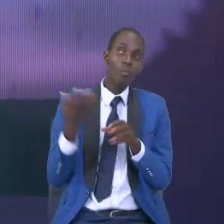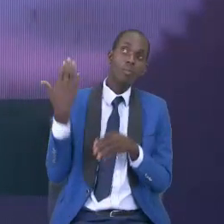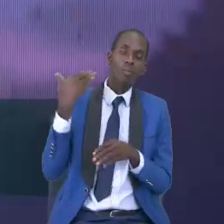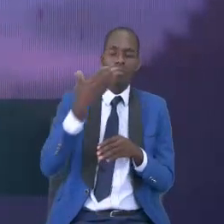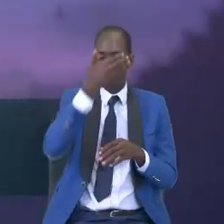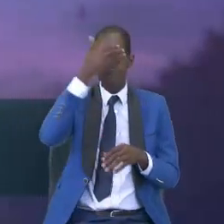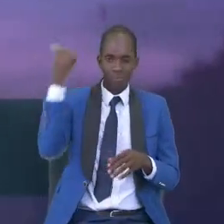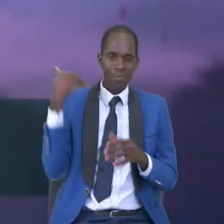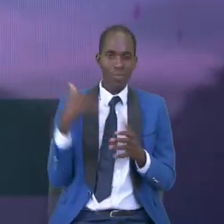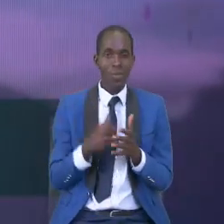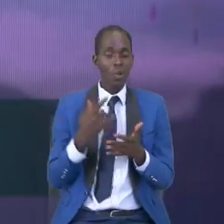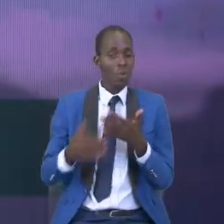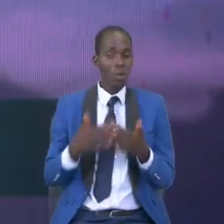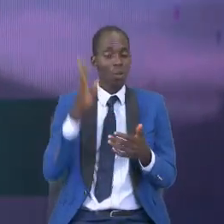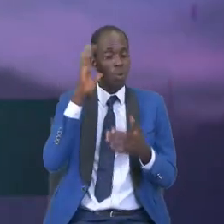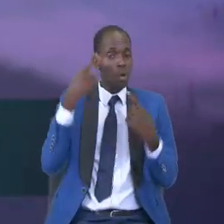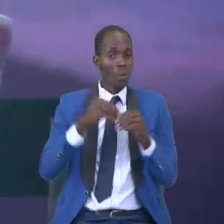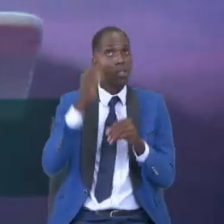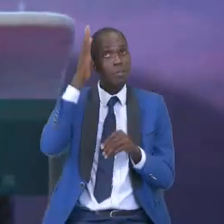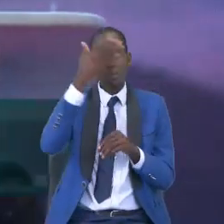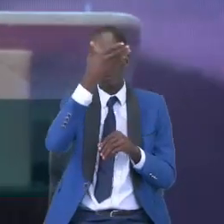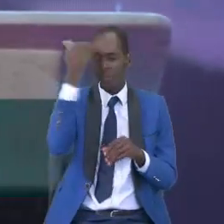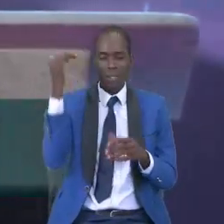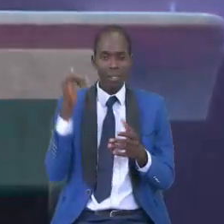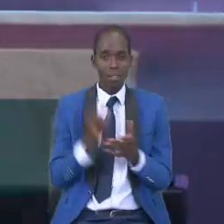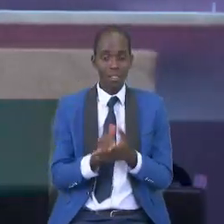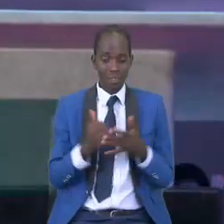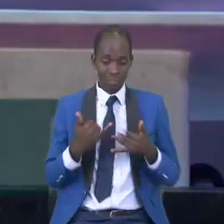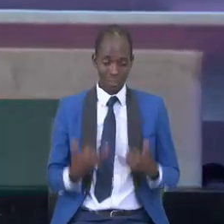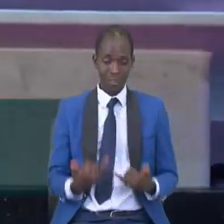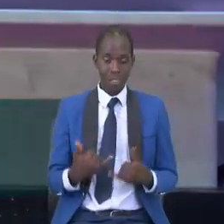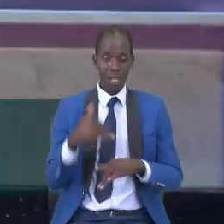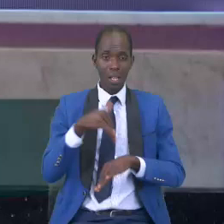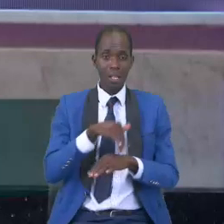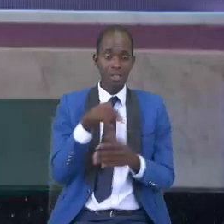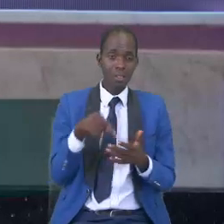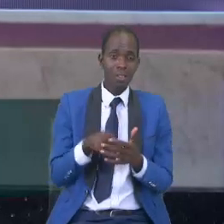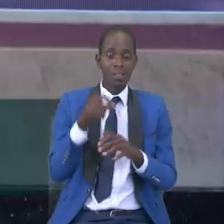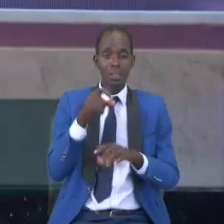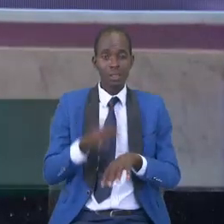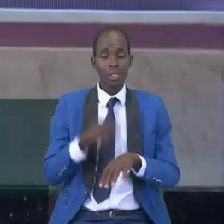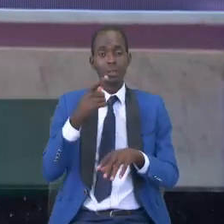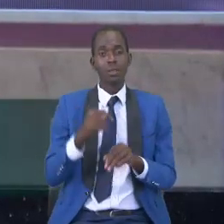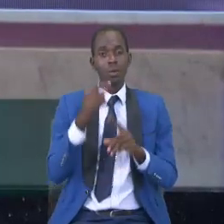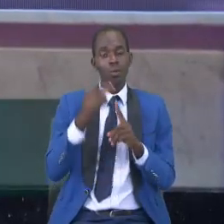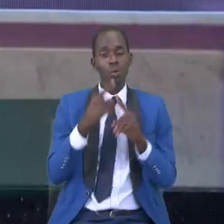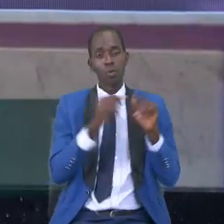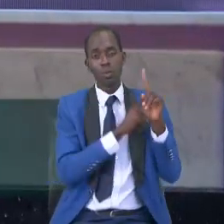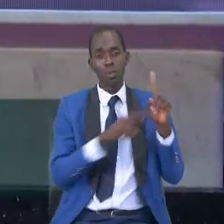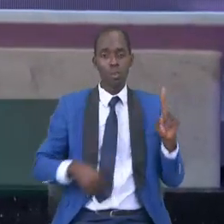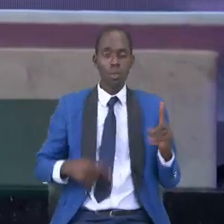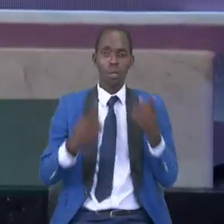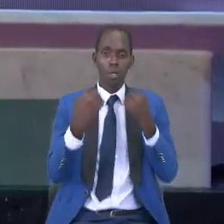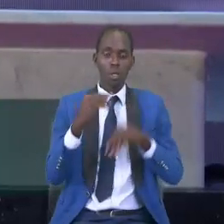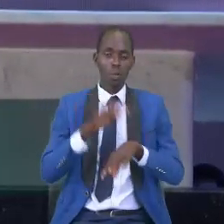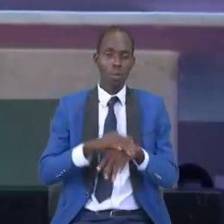that. Whatever will happen in the future, forget about that. Now at this time, the word of the Lord came